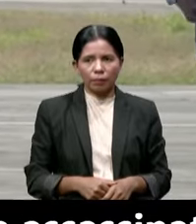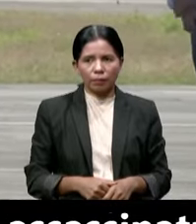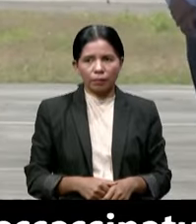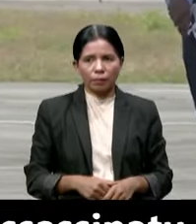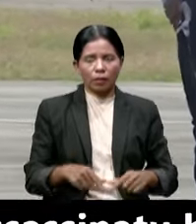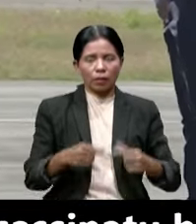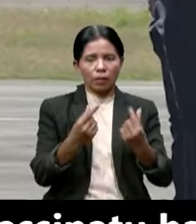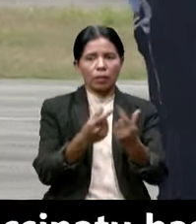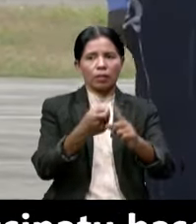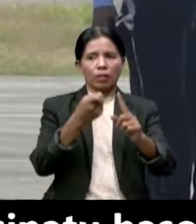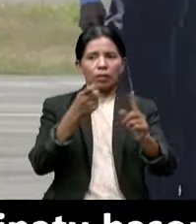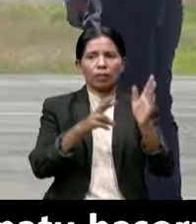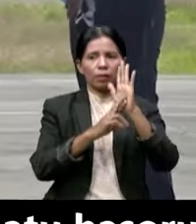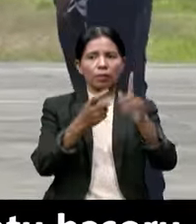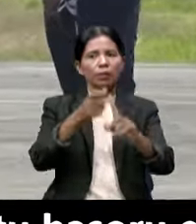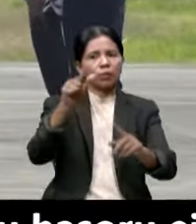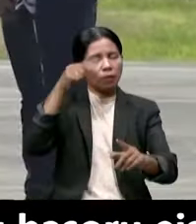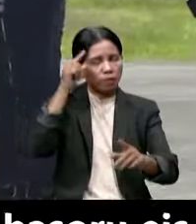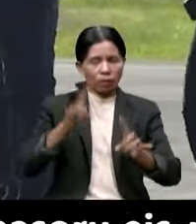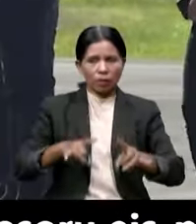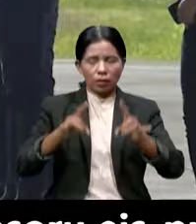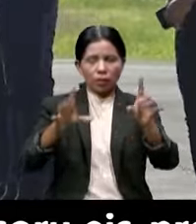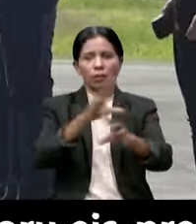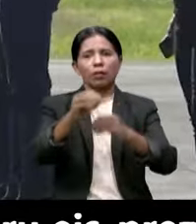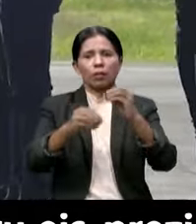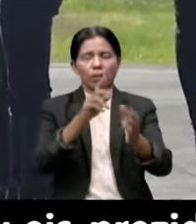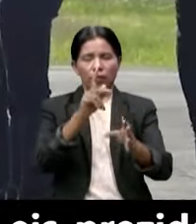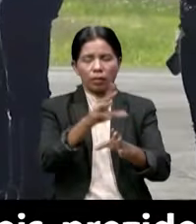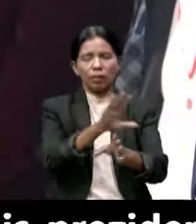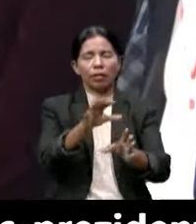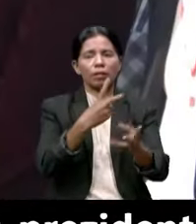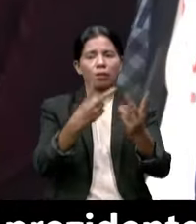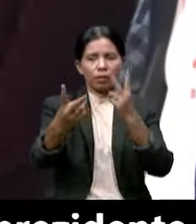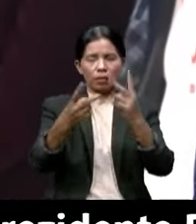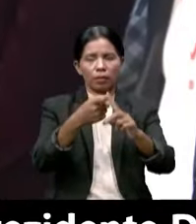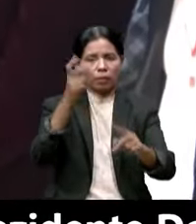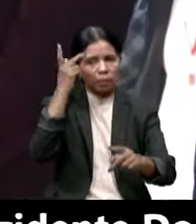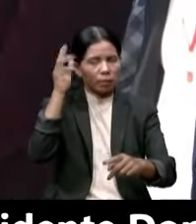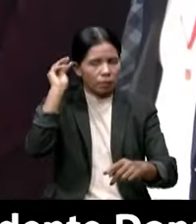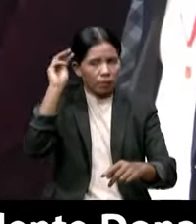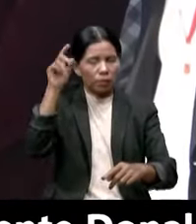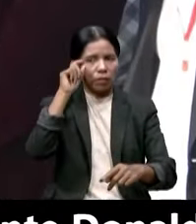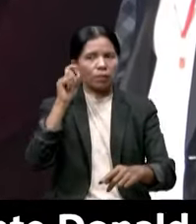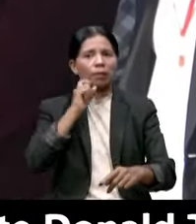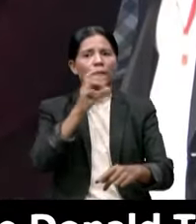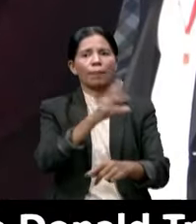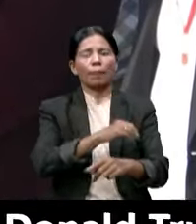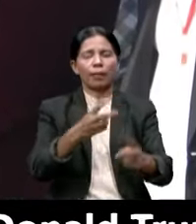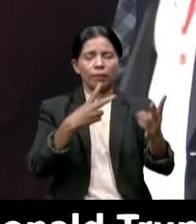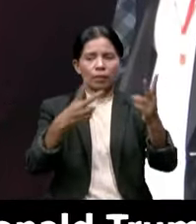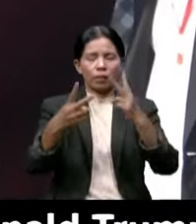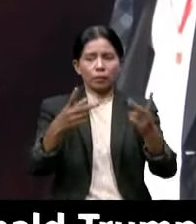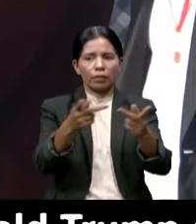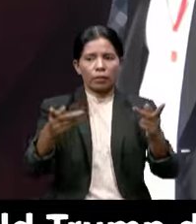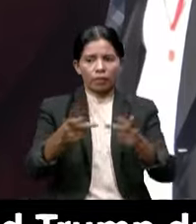Equipa delegação ne representa governo Australia ba assunto Greater Sunrise ne behetan convite o si primeiro-ministro Kairala Senana Guzmão kodi visita